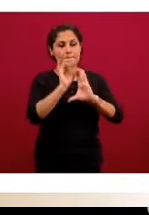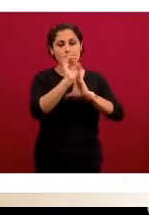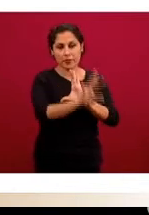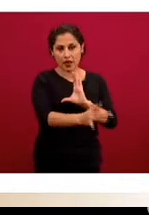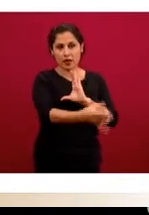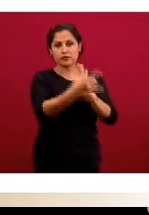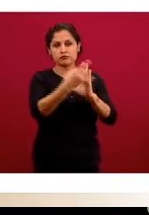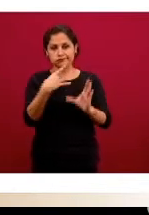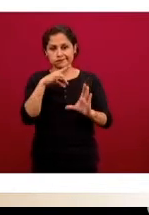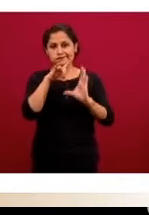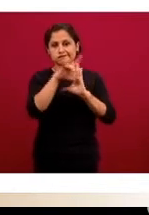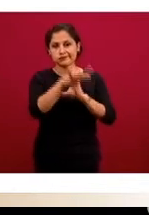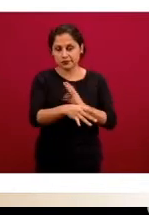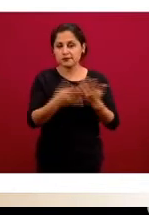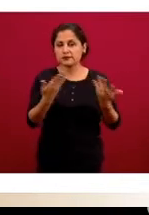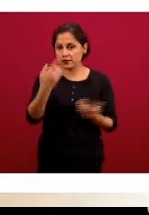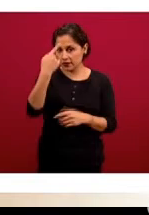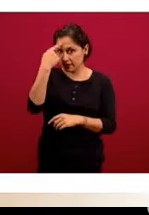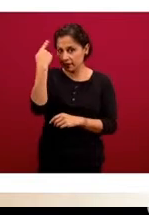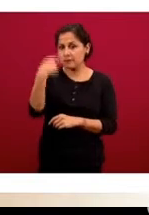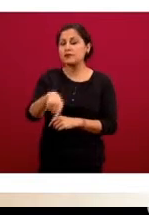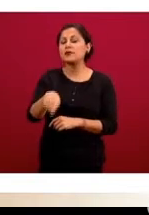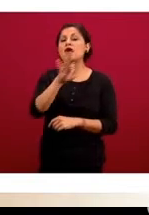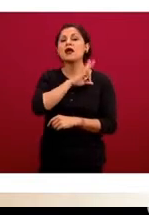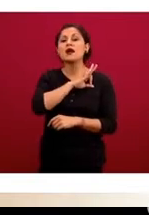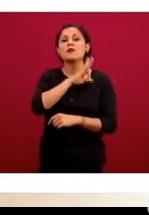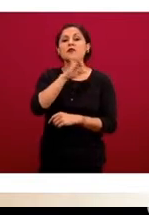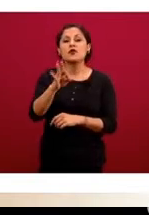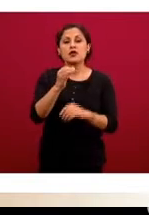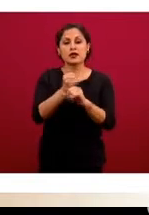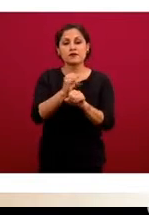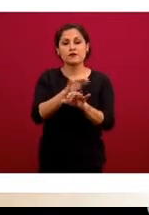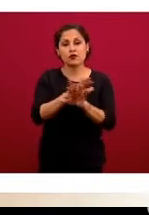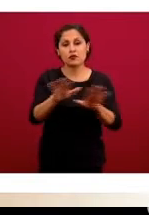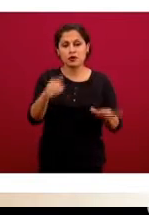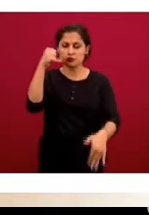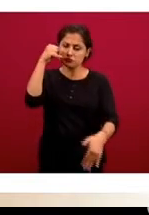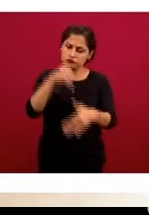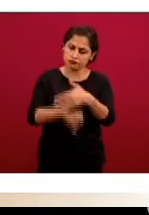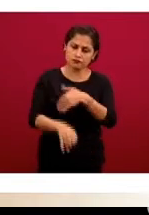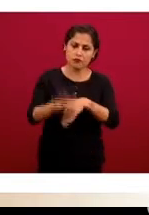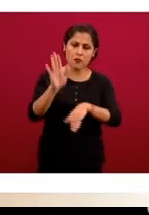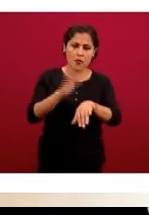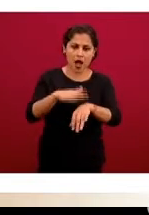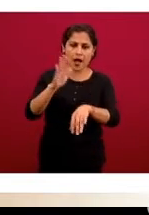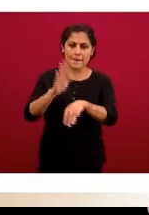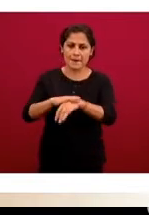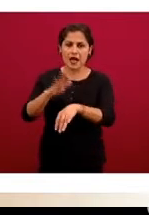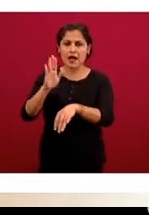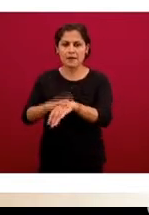more information, get it quickly, and understand coronavirus.